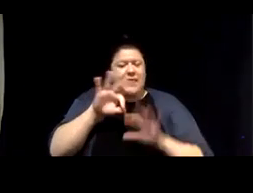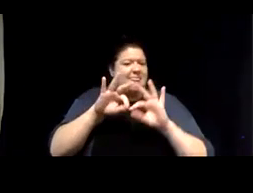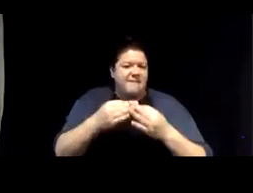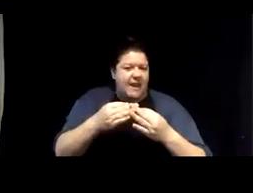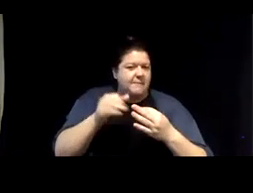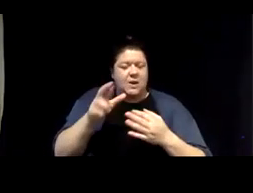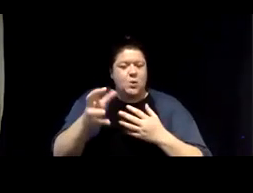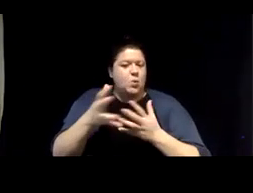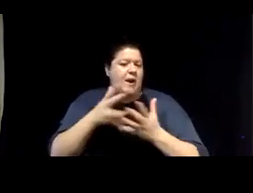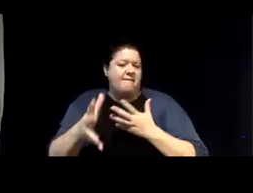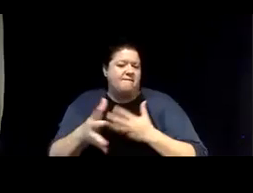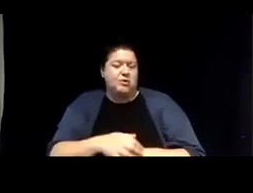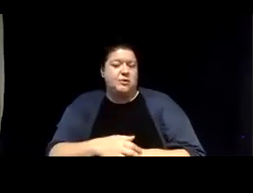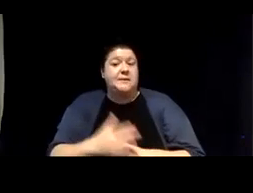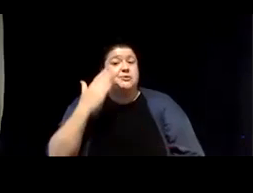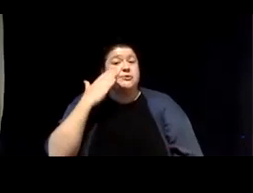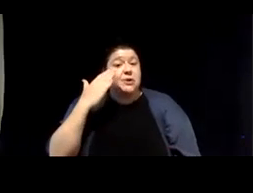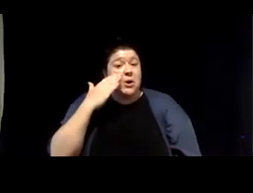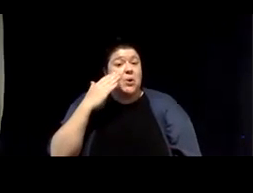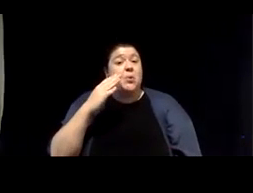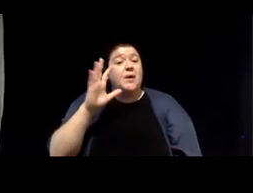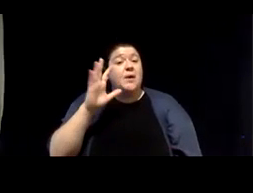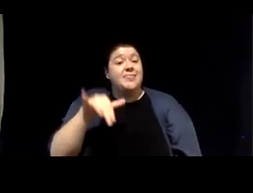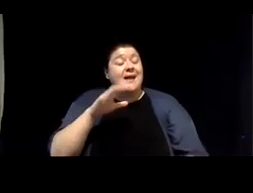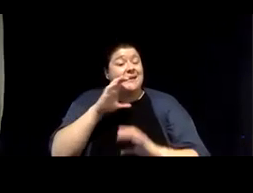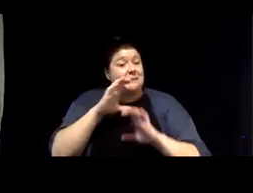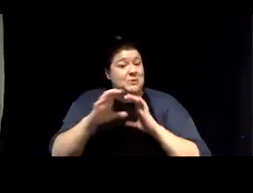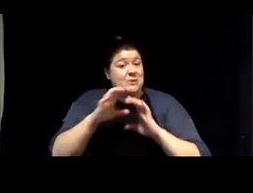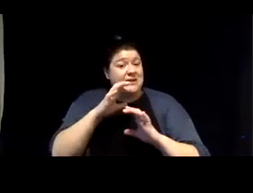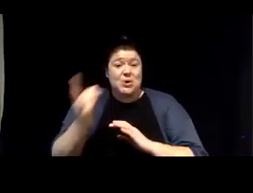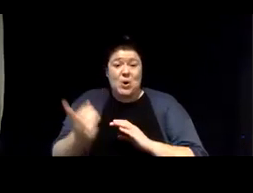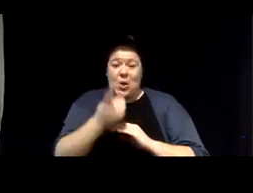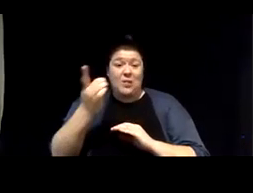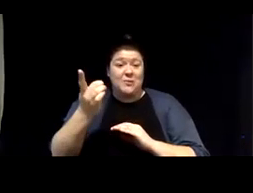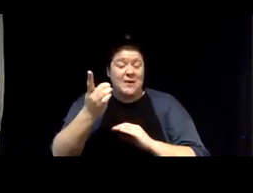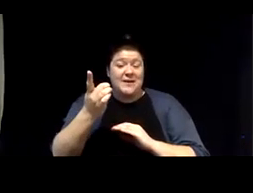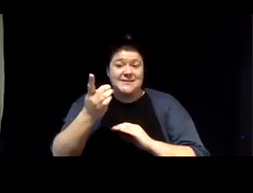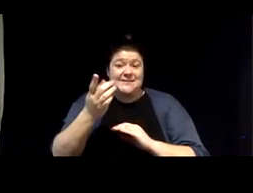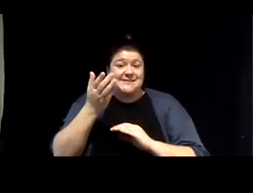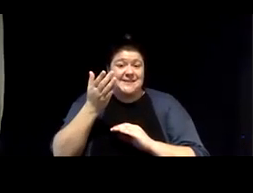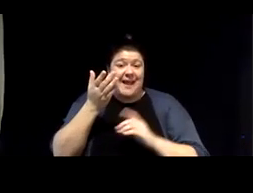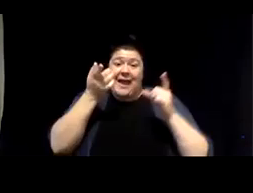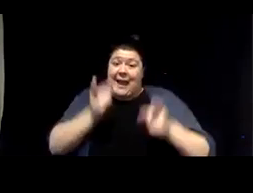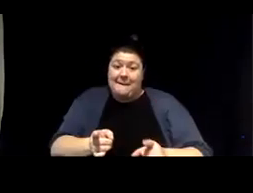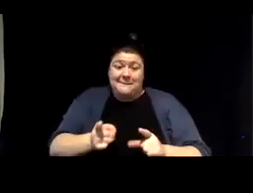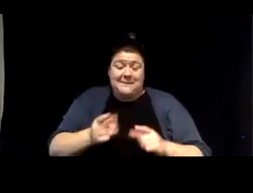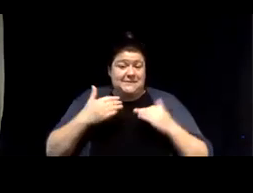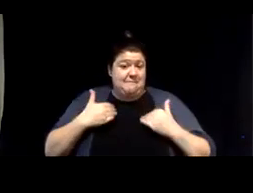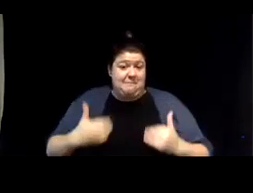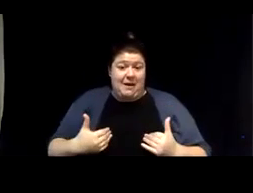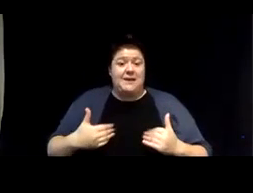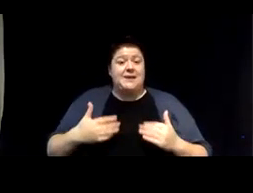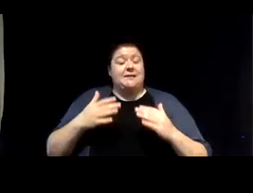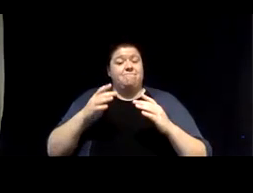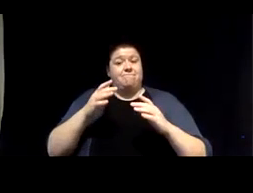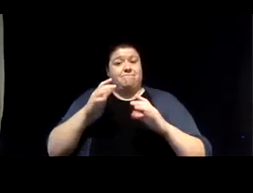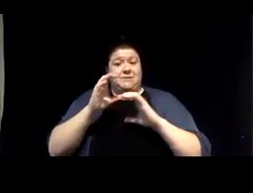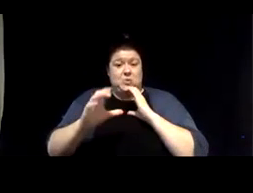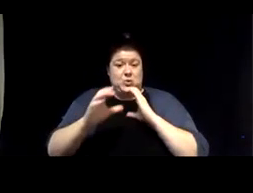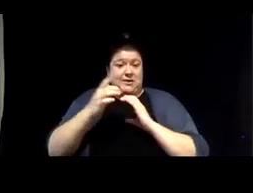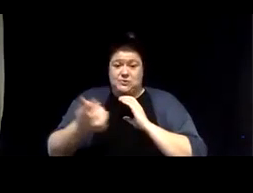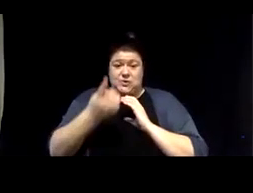But just know that nonverbal communication is always present in everything you do.